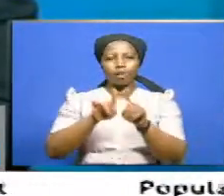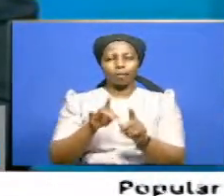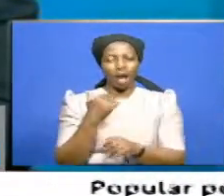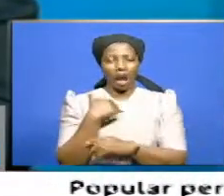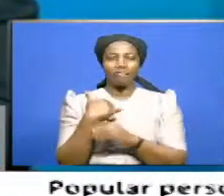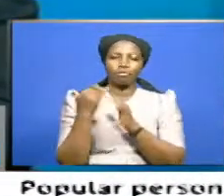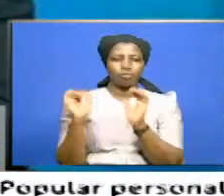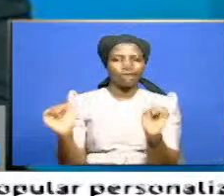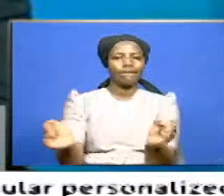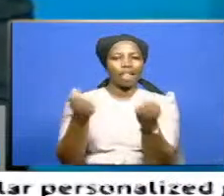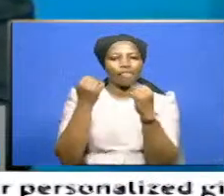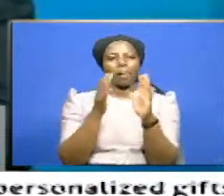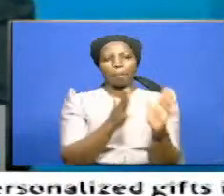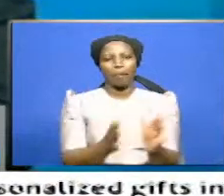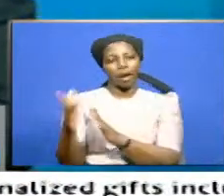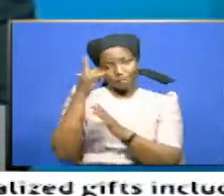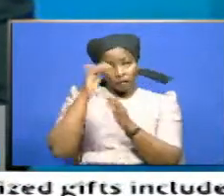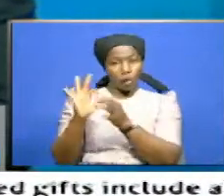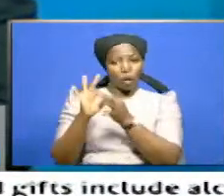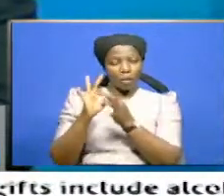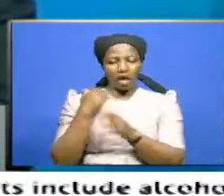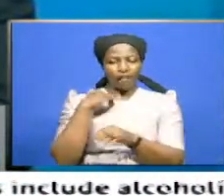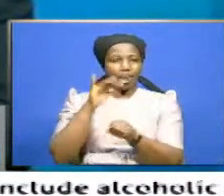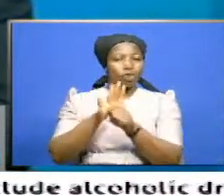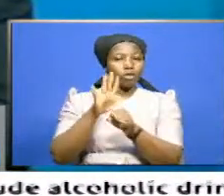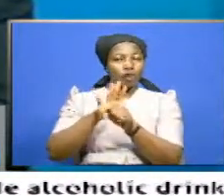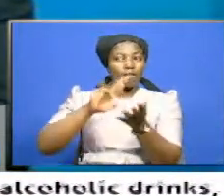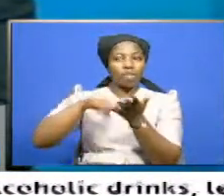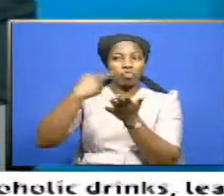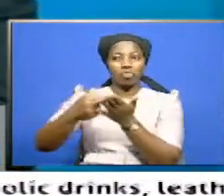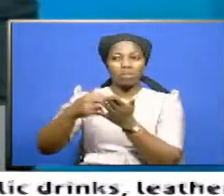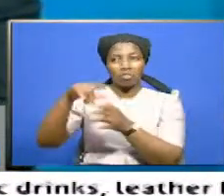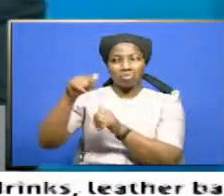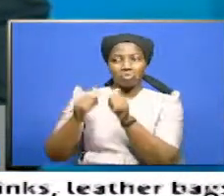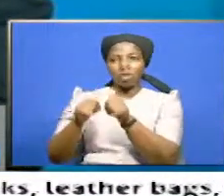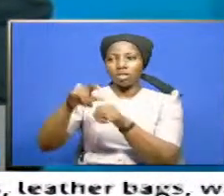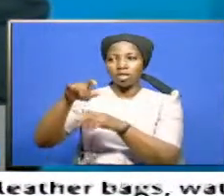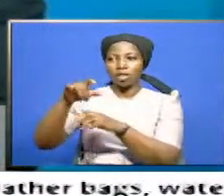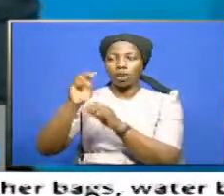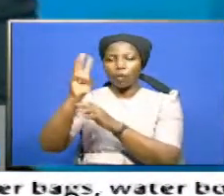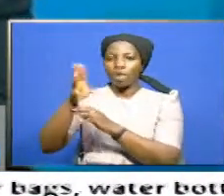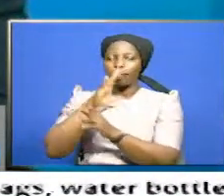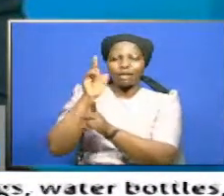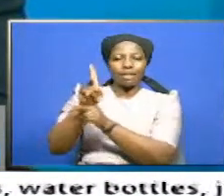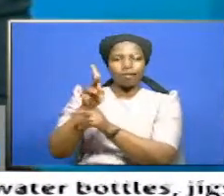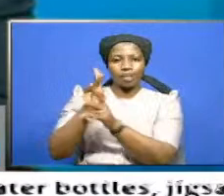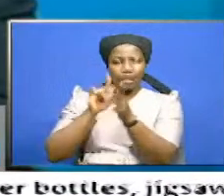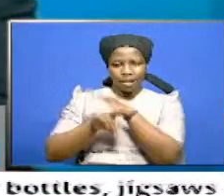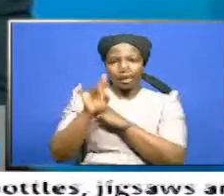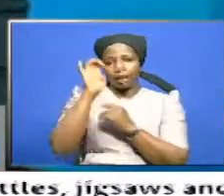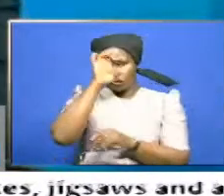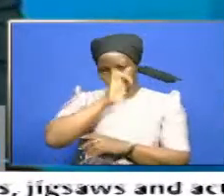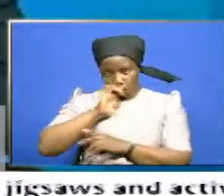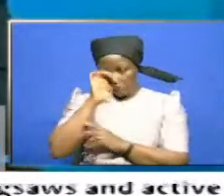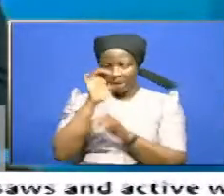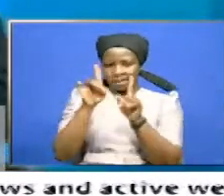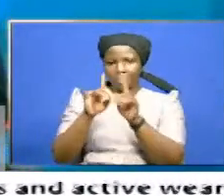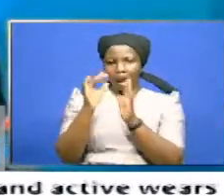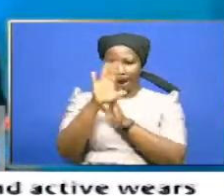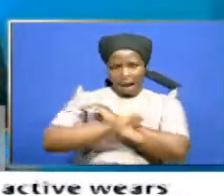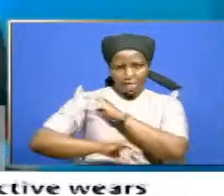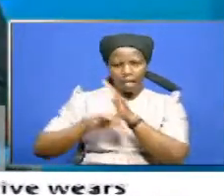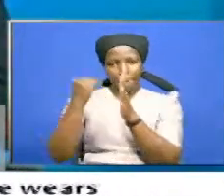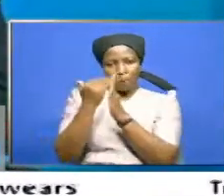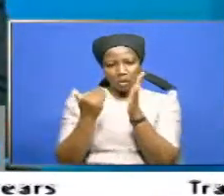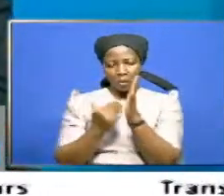corporate. So there's a lot of resources that are going to be retained in Europe. As Oxfam, as a country program, I think we are adjusting to